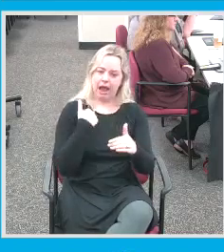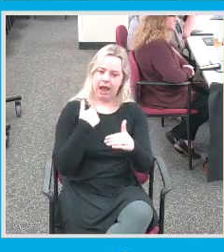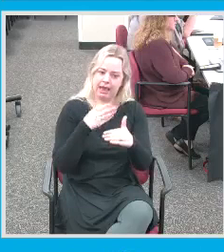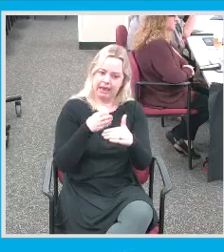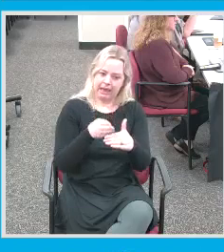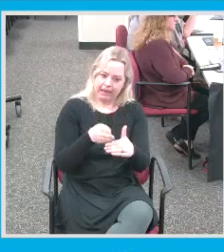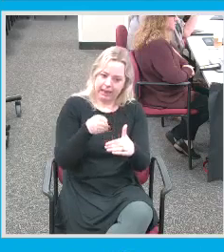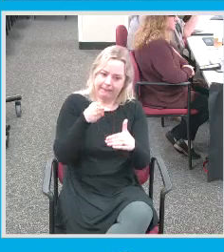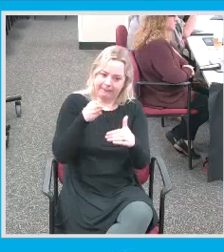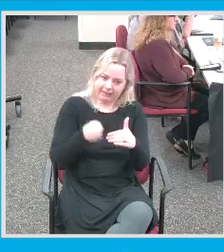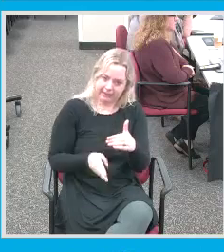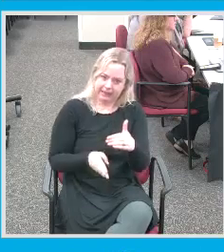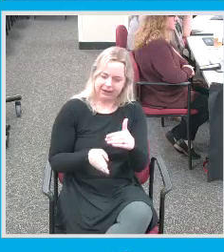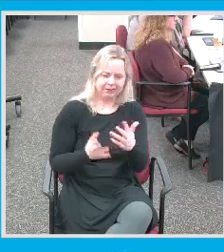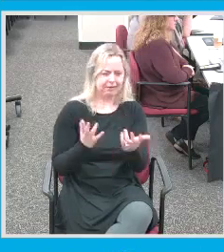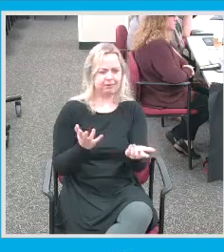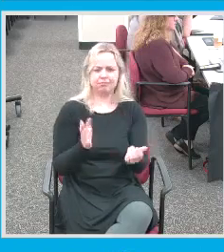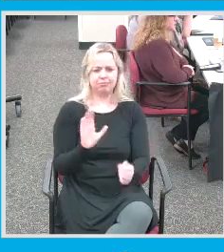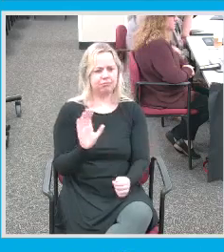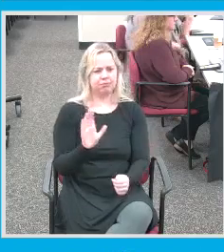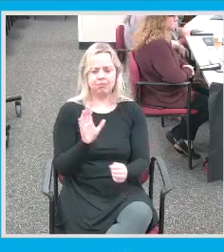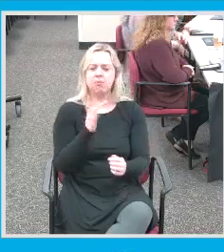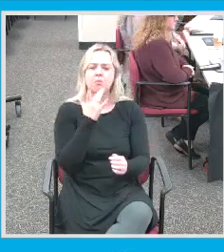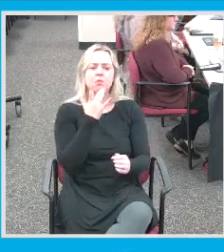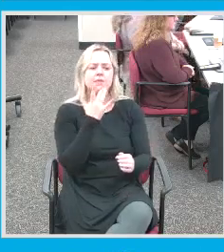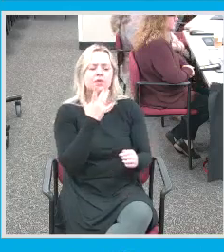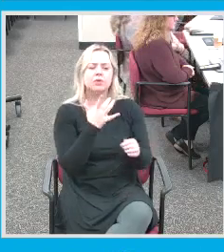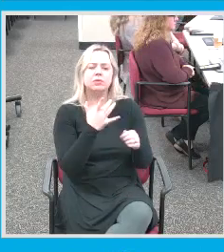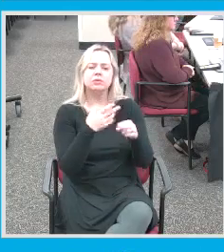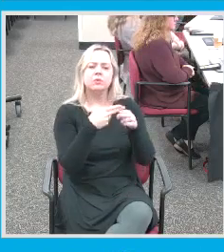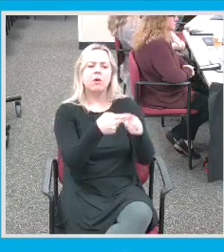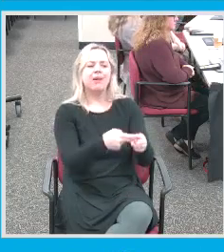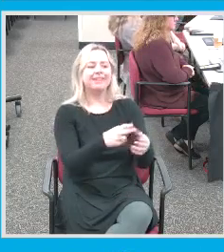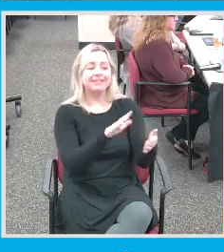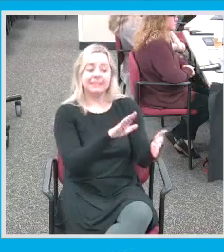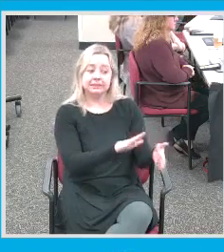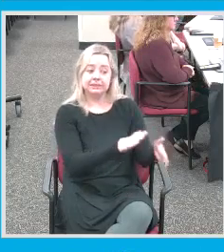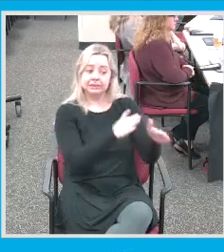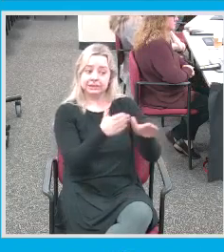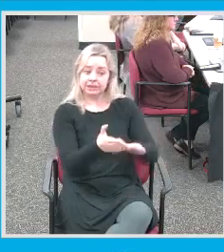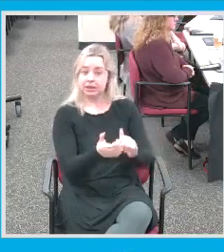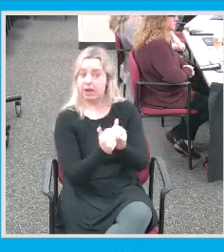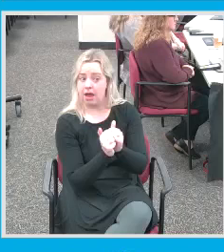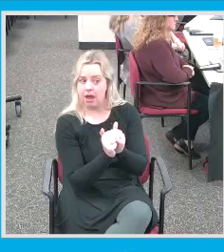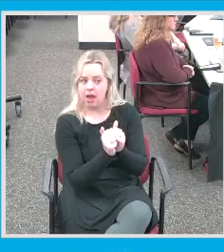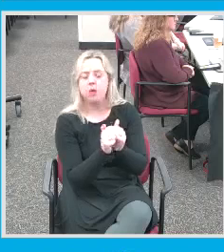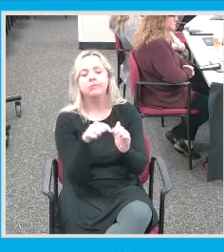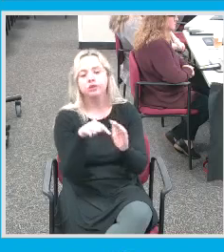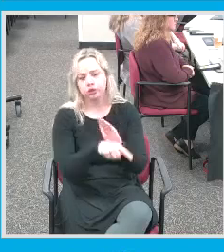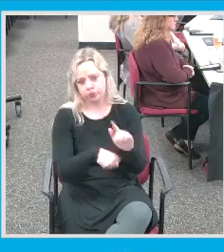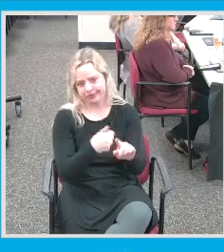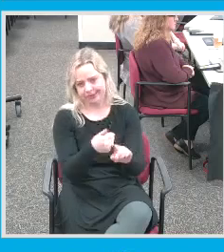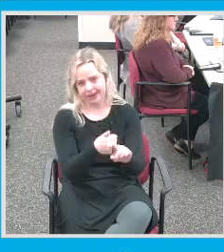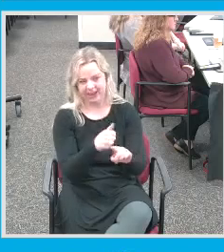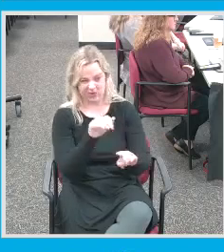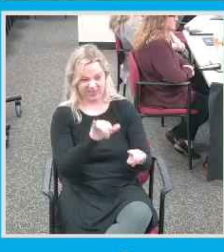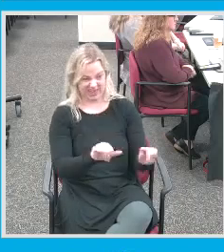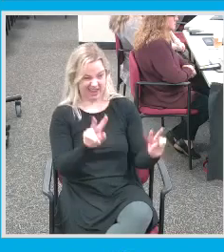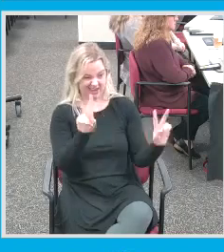by suicide is a helpful way that we can bring dignity to families and to youth who might be navigating